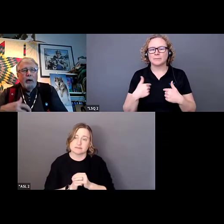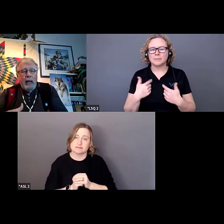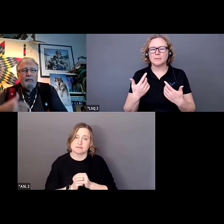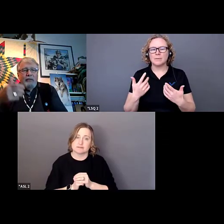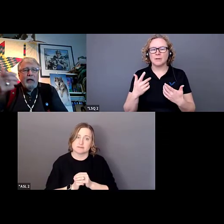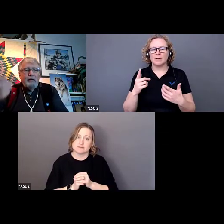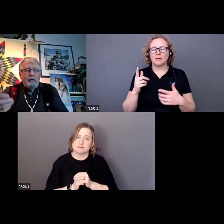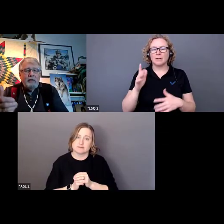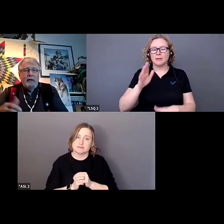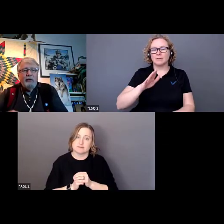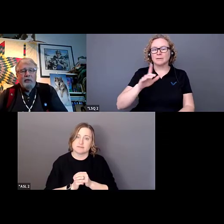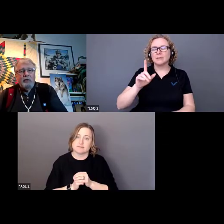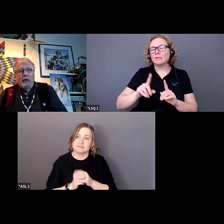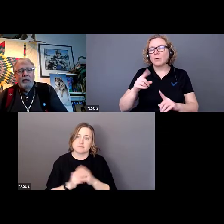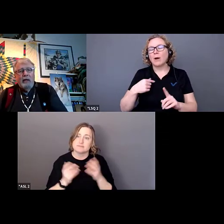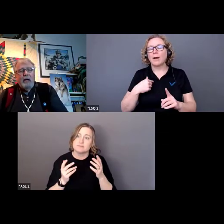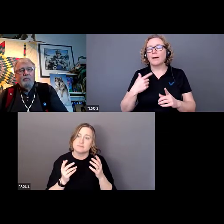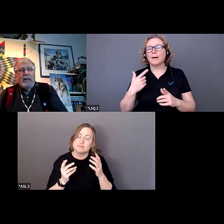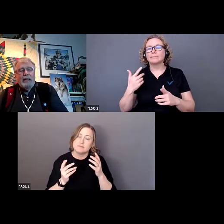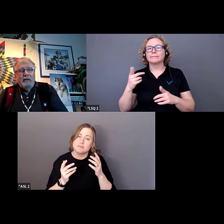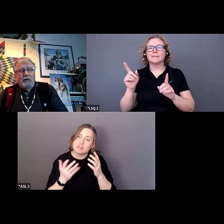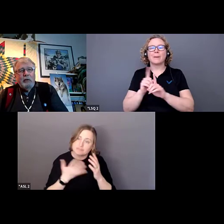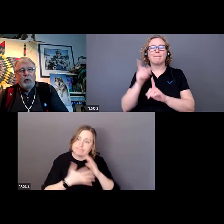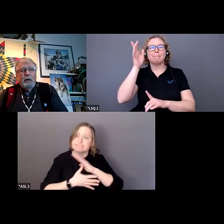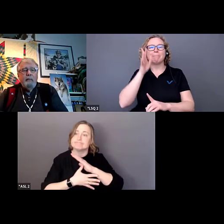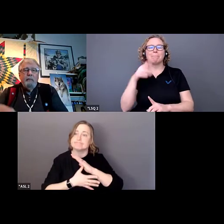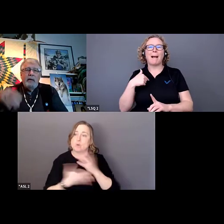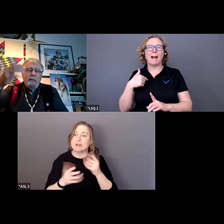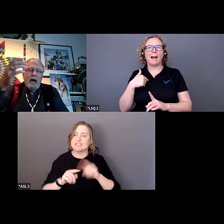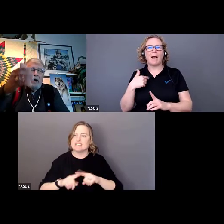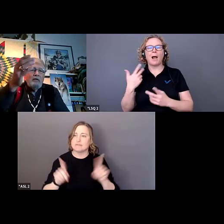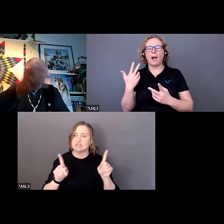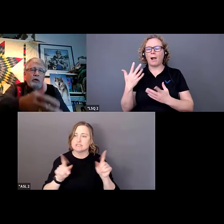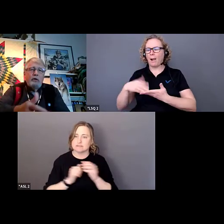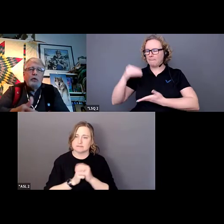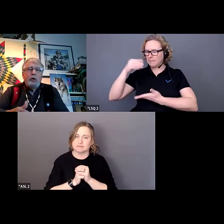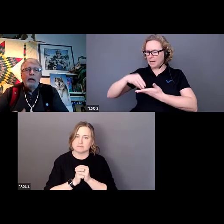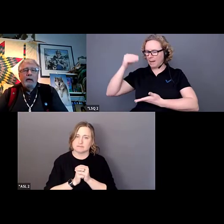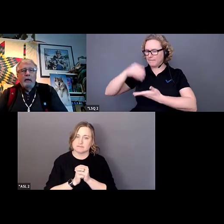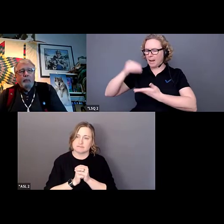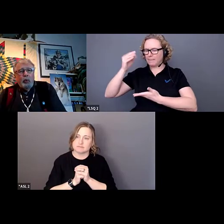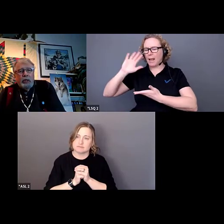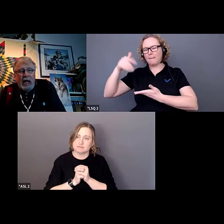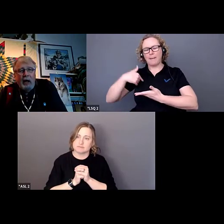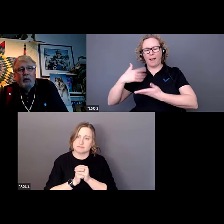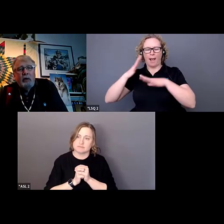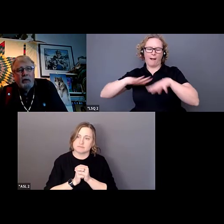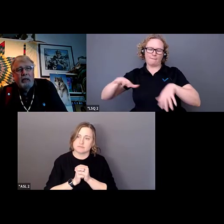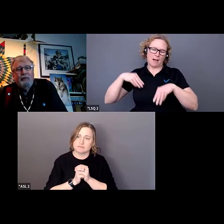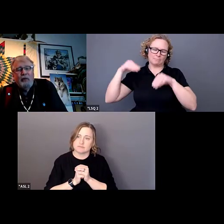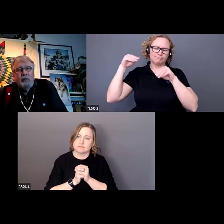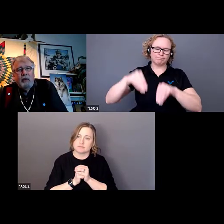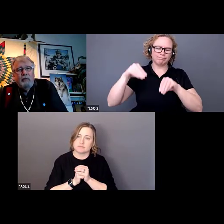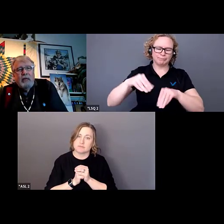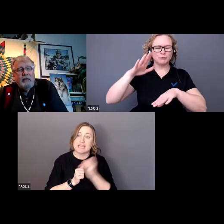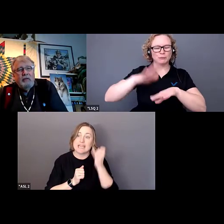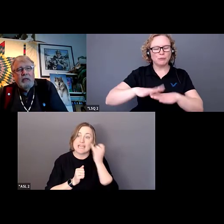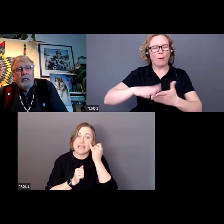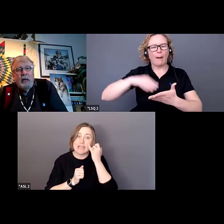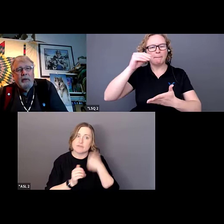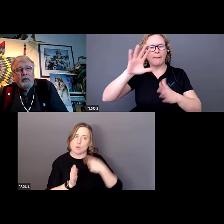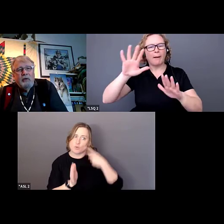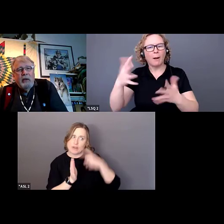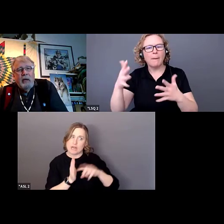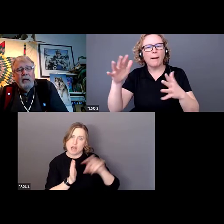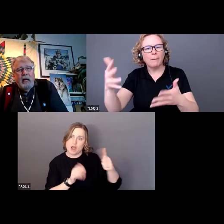prefaces or emphasizes difference and begins to minimize or to put down difference that they